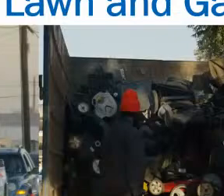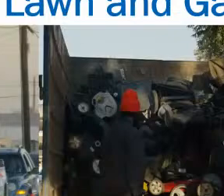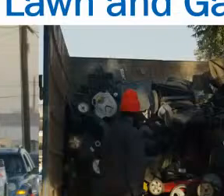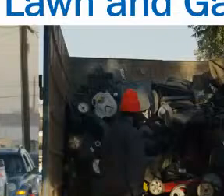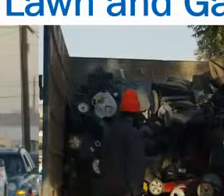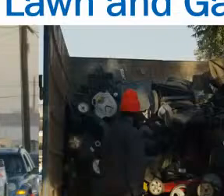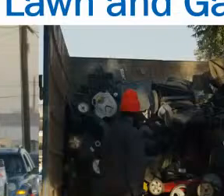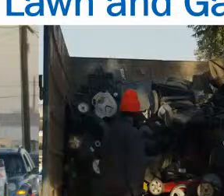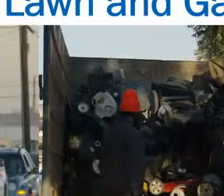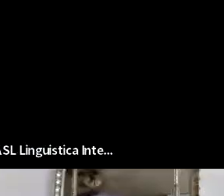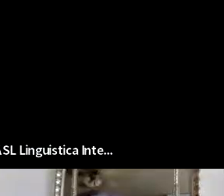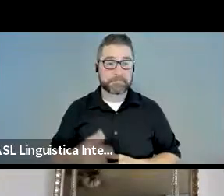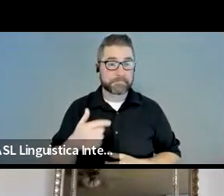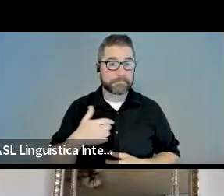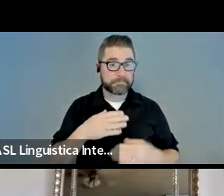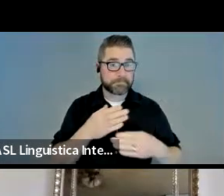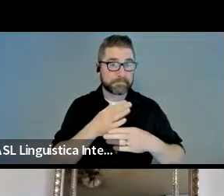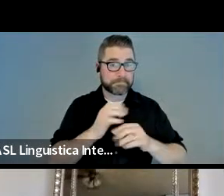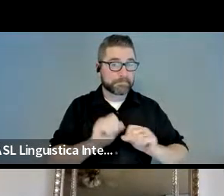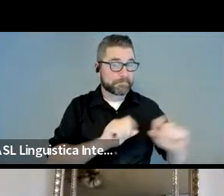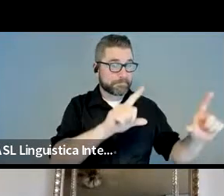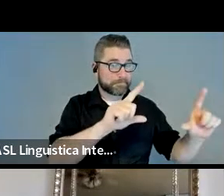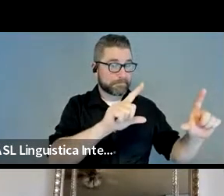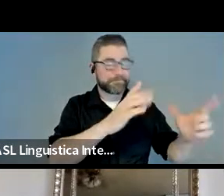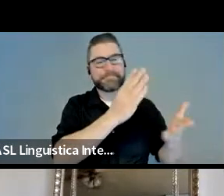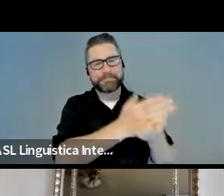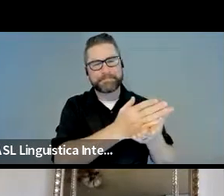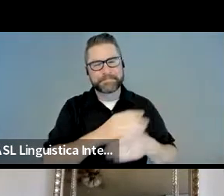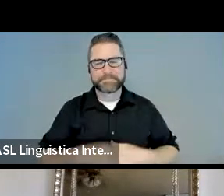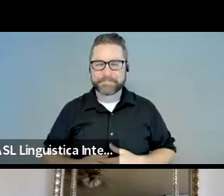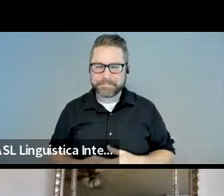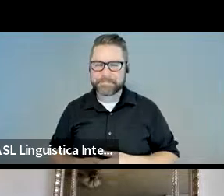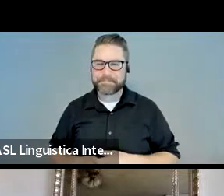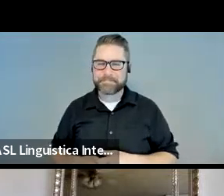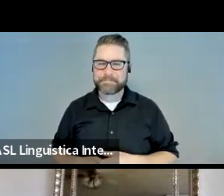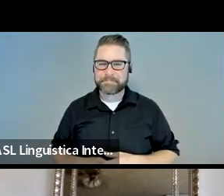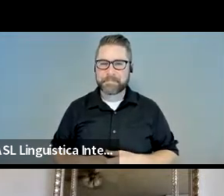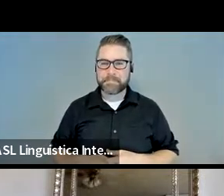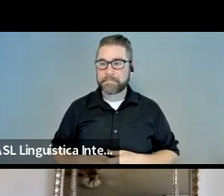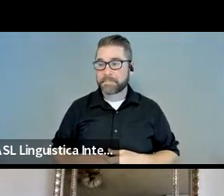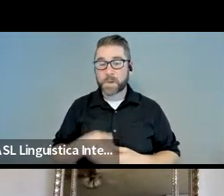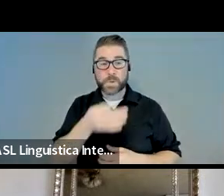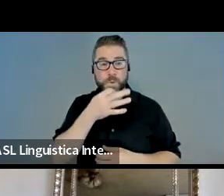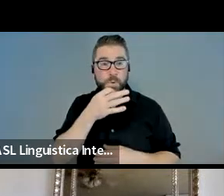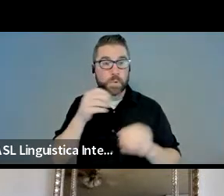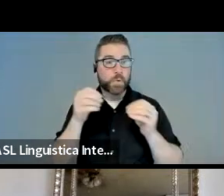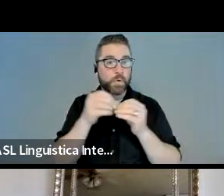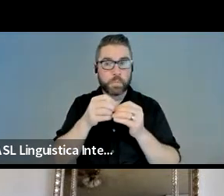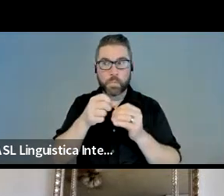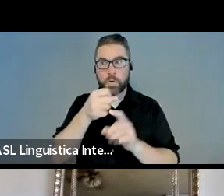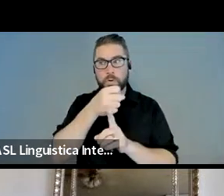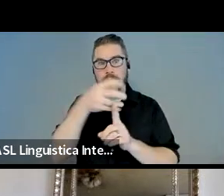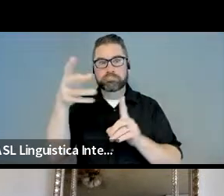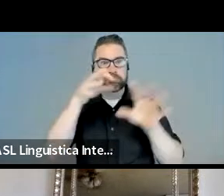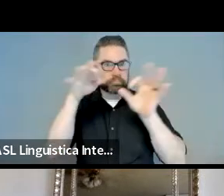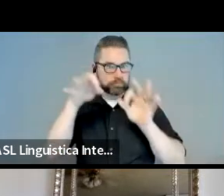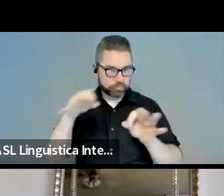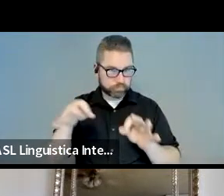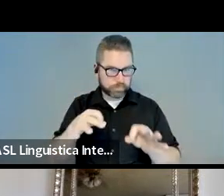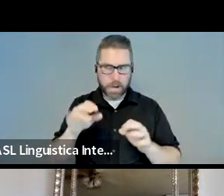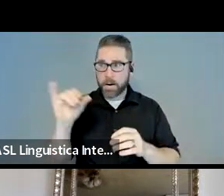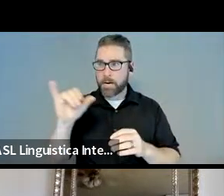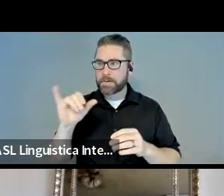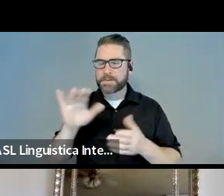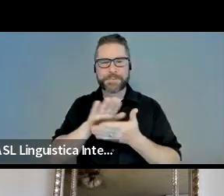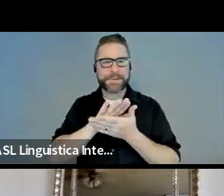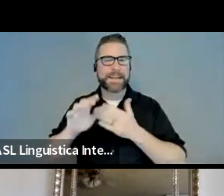Awesome. I'm going to stop sharing my screen. More details to come, but thank you for indulging. And also thank you for the rich conversation. This was great feedback for